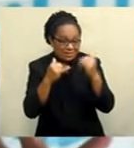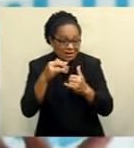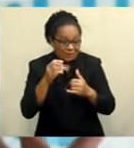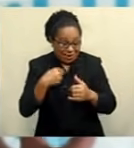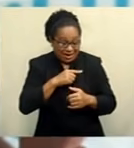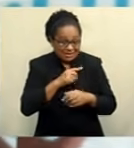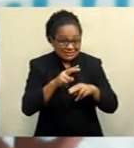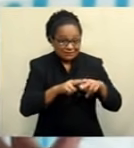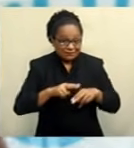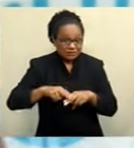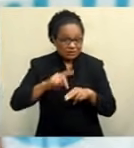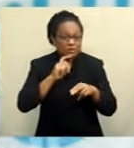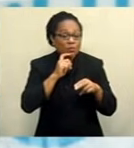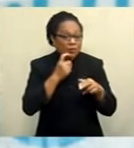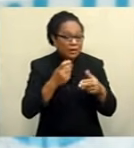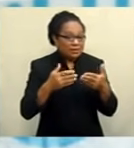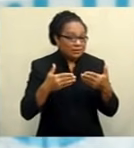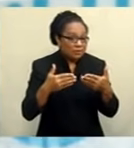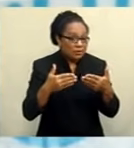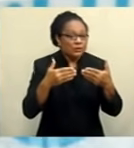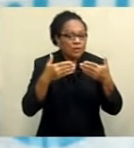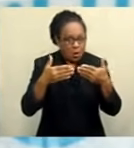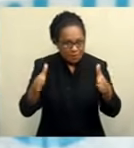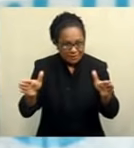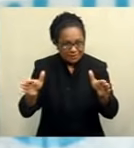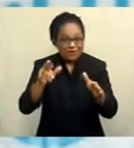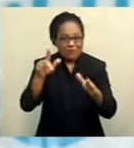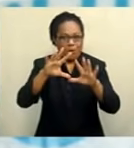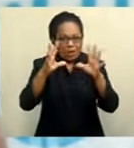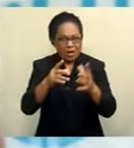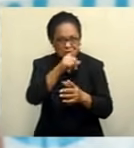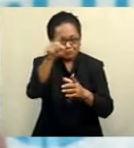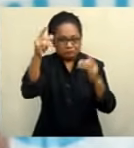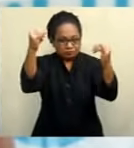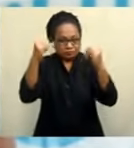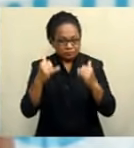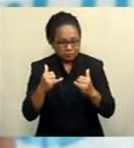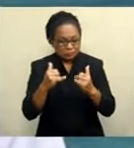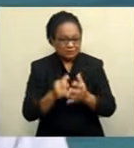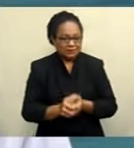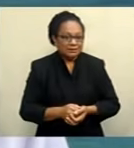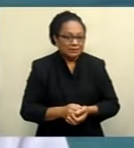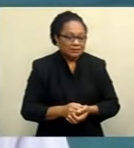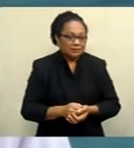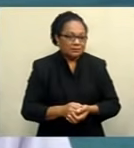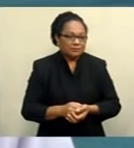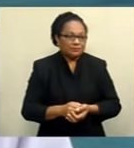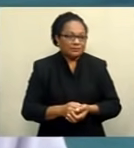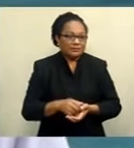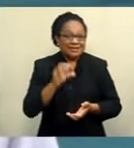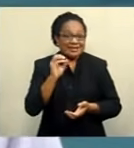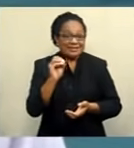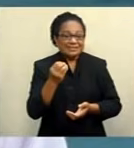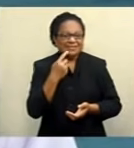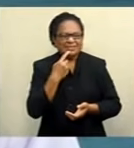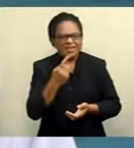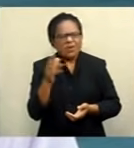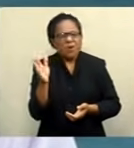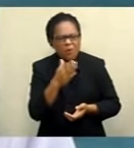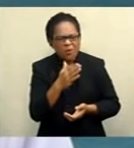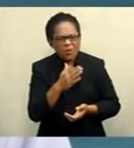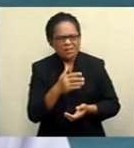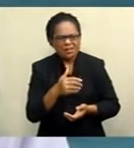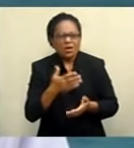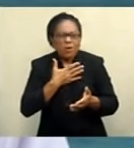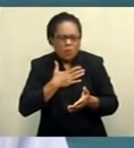will reopen to the world. But obviously it depends on what those home governments do. Everybody is hunger for business to start off with,